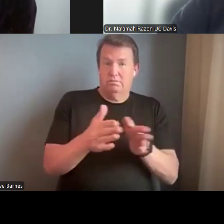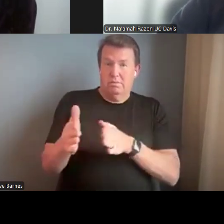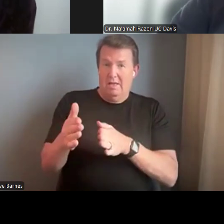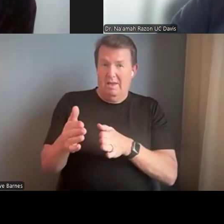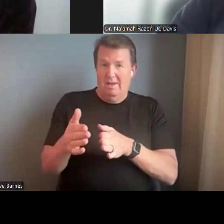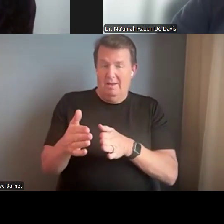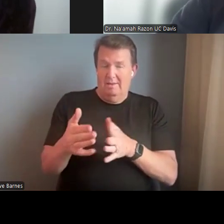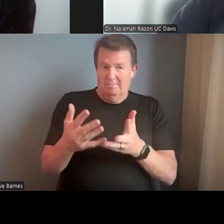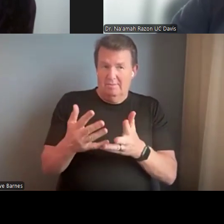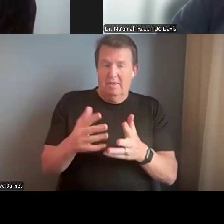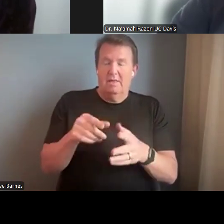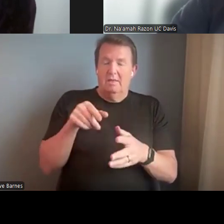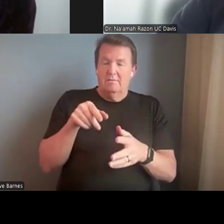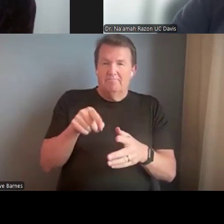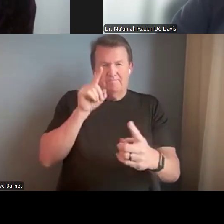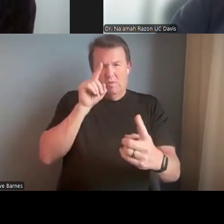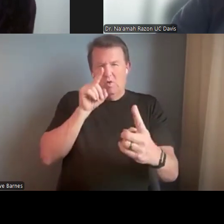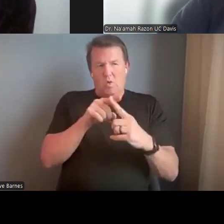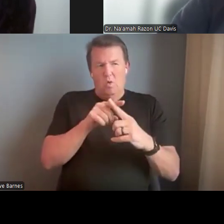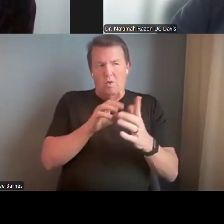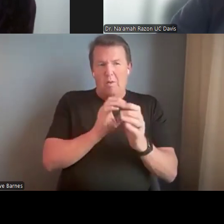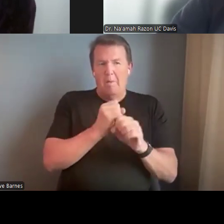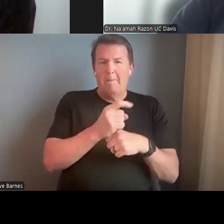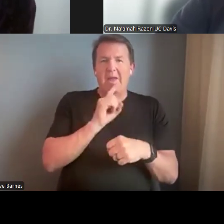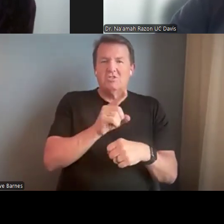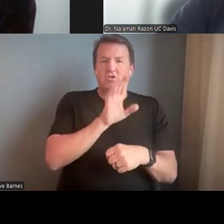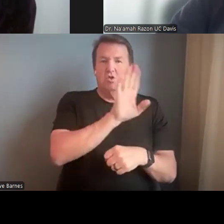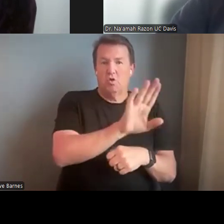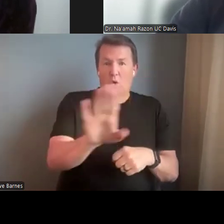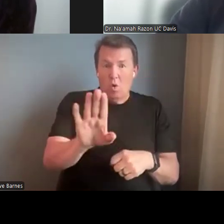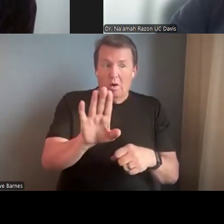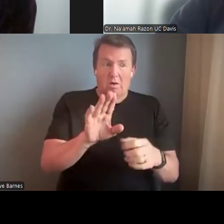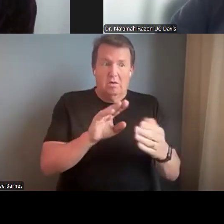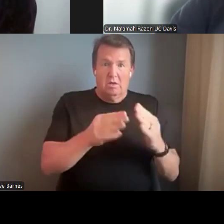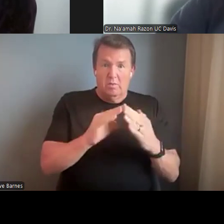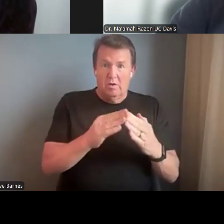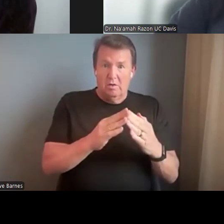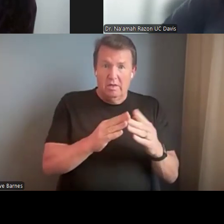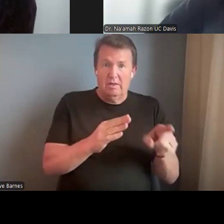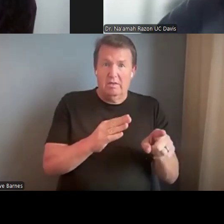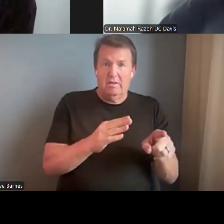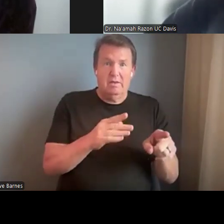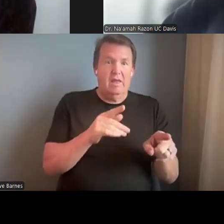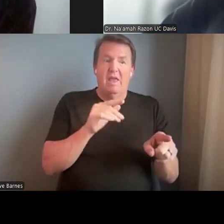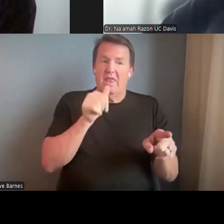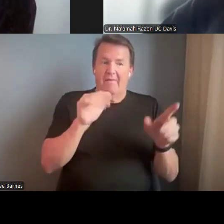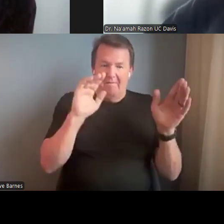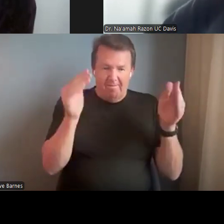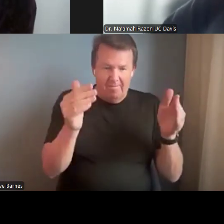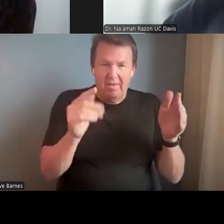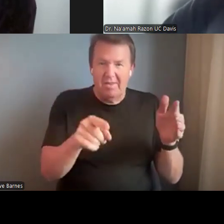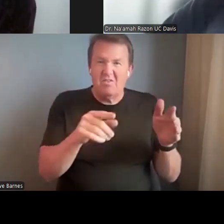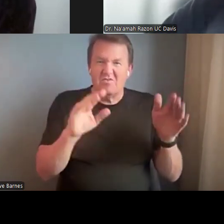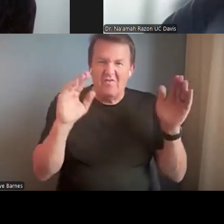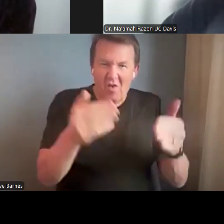looking at and working with can be centered in that work and aren't forgotten about 10 years later when